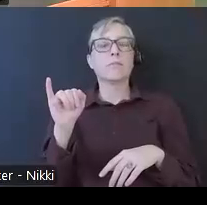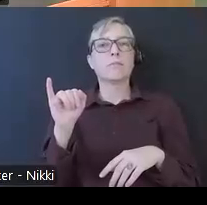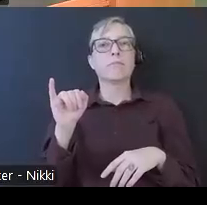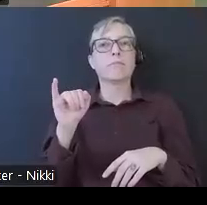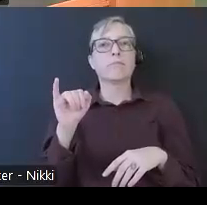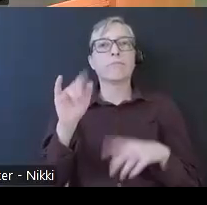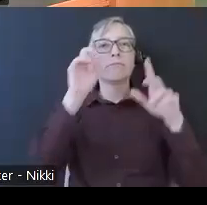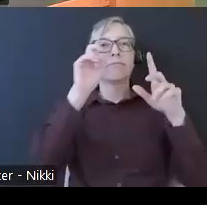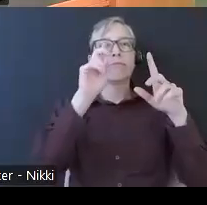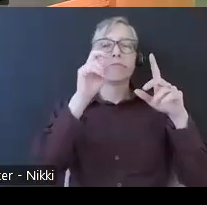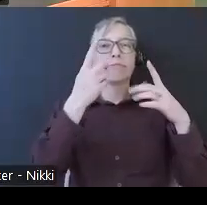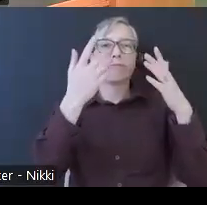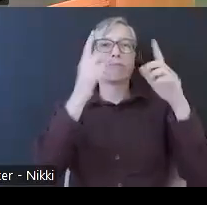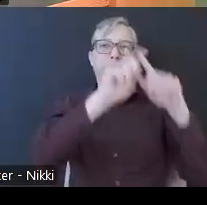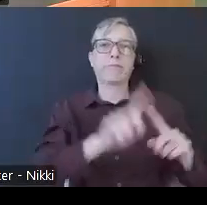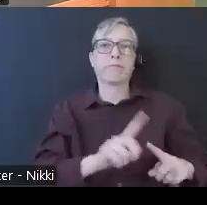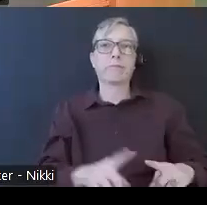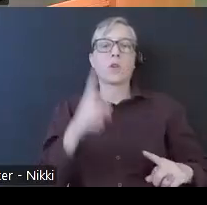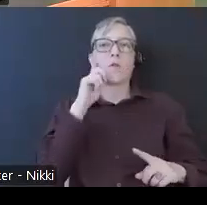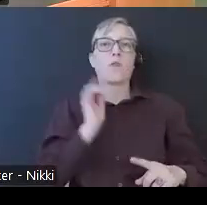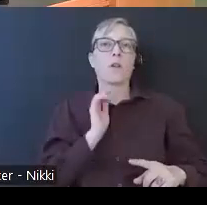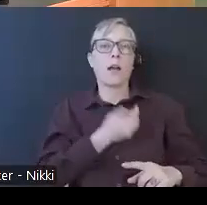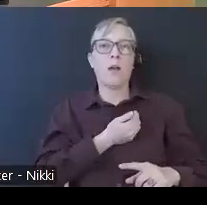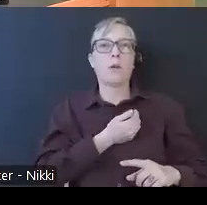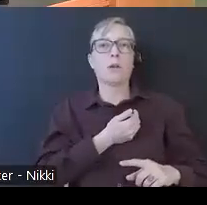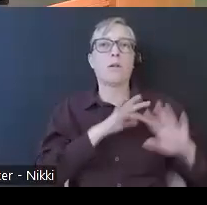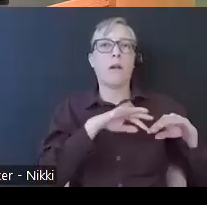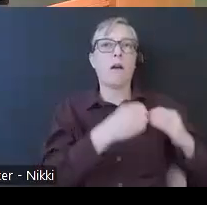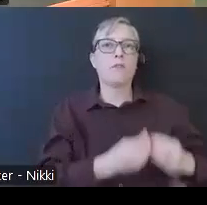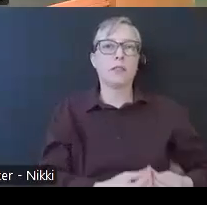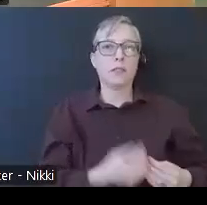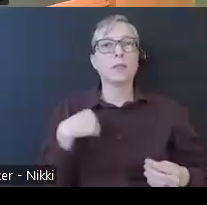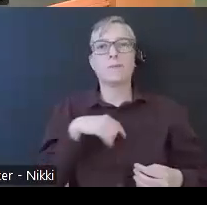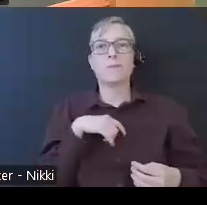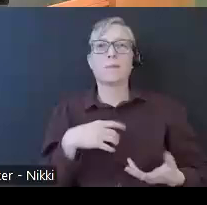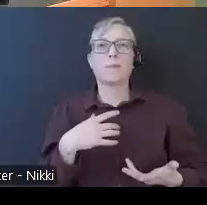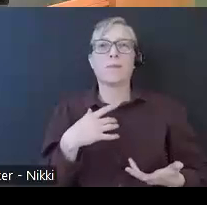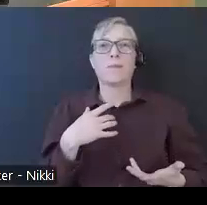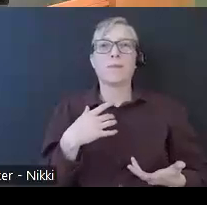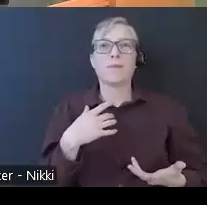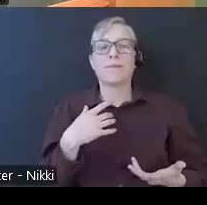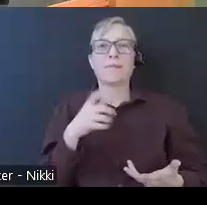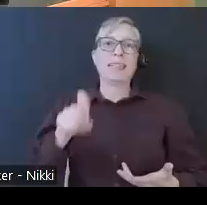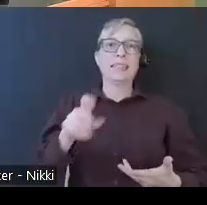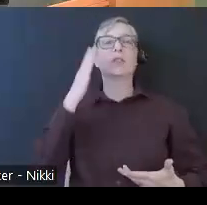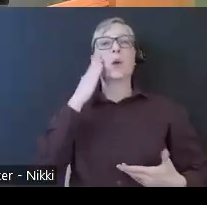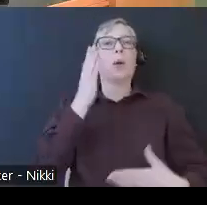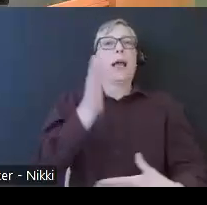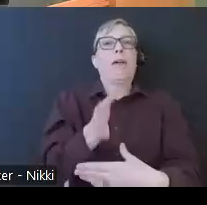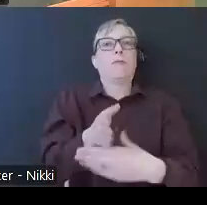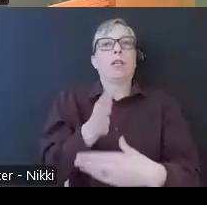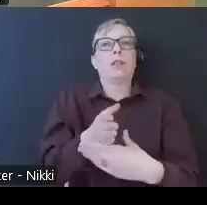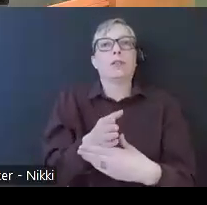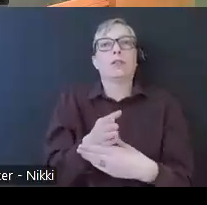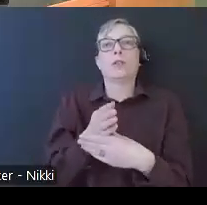and digital therapeutics. So it's important to kind of like figure out what's the average. So that's what this is, our weighted revenues by billing